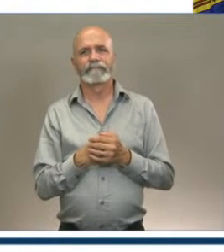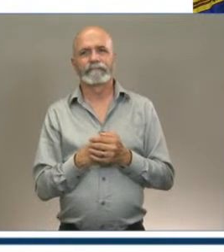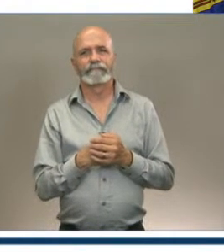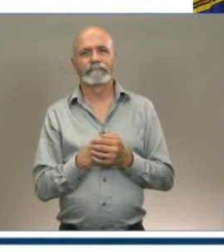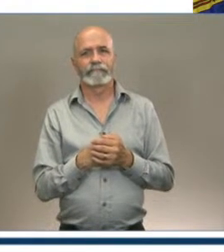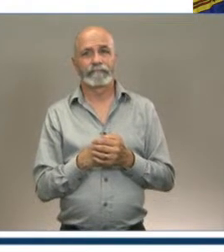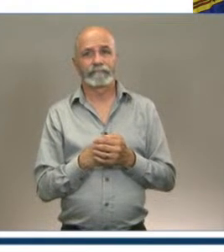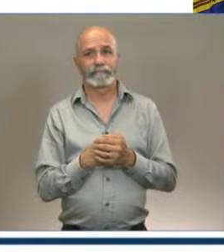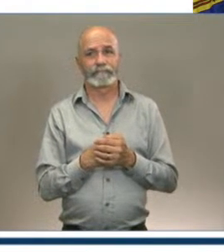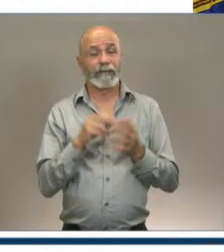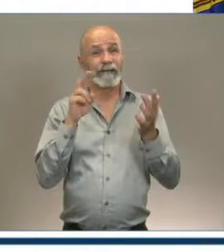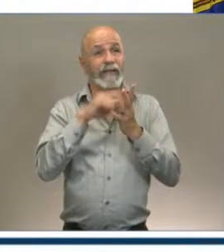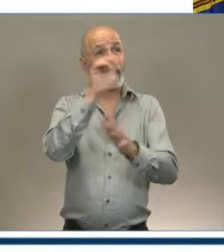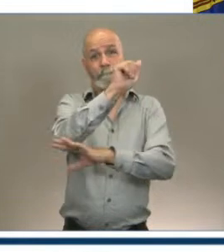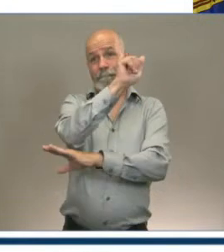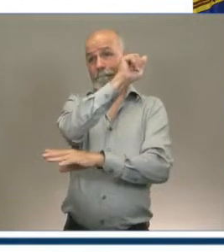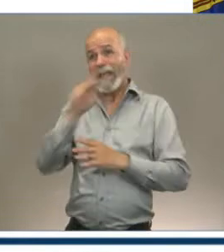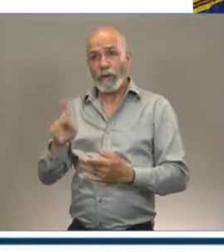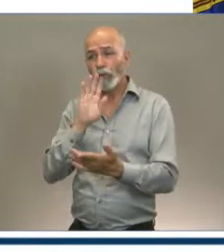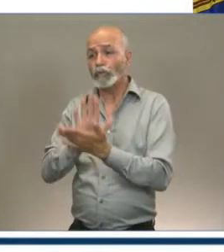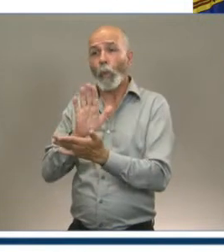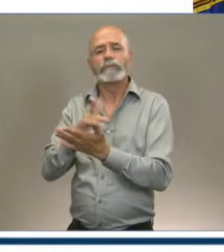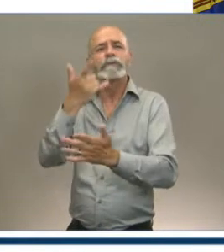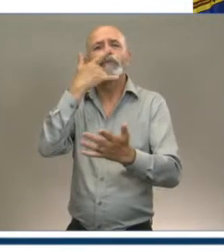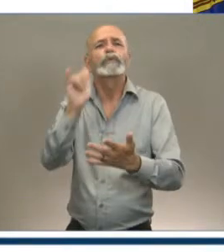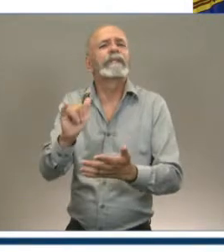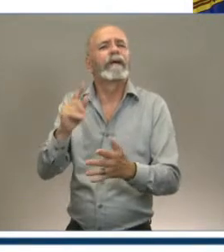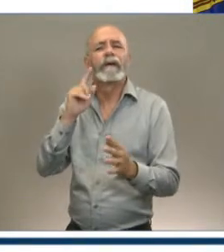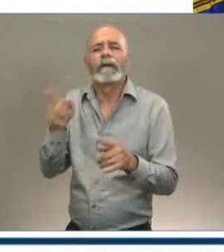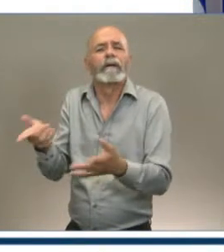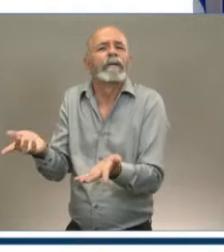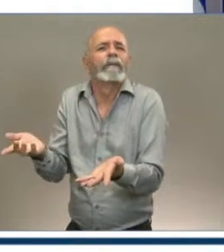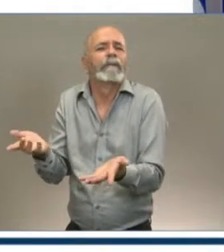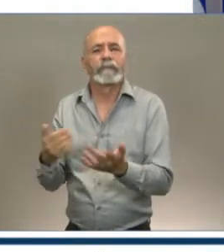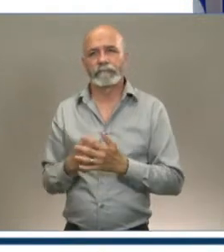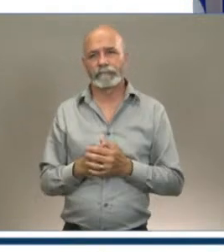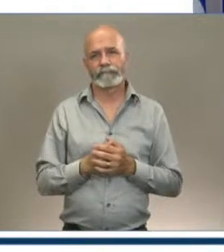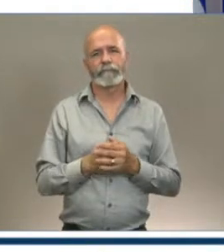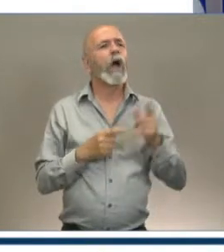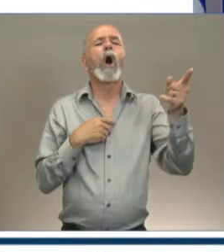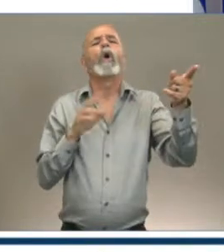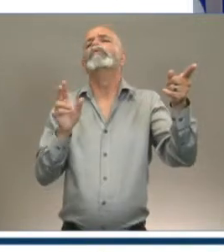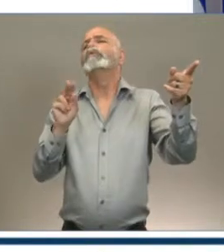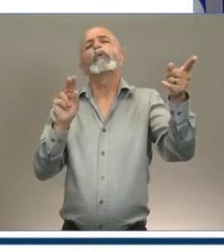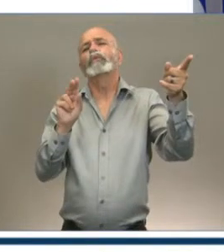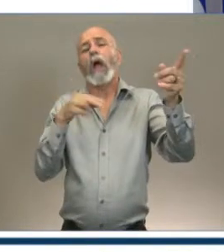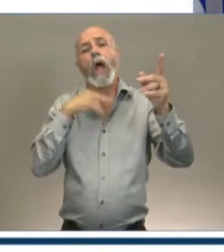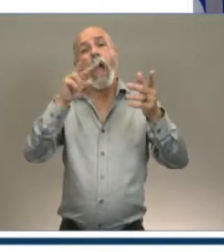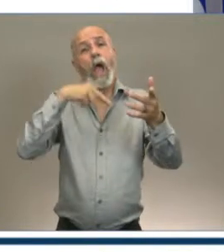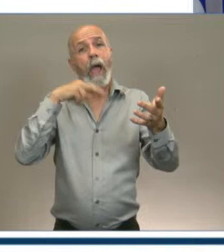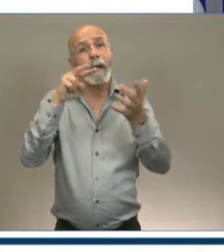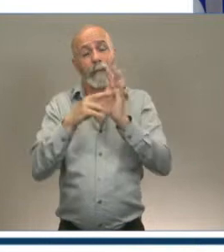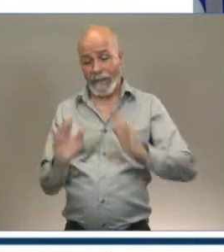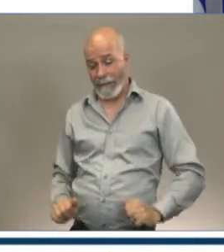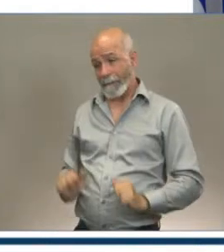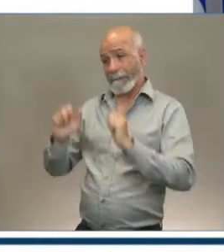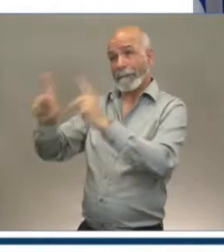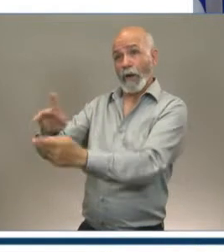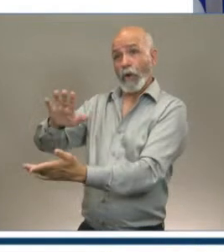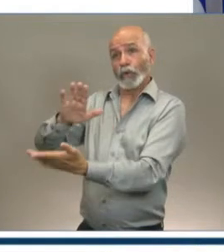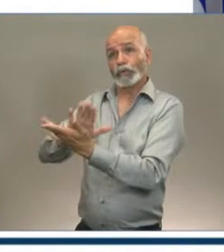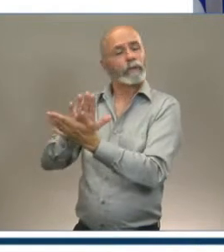school. What is the plan for those people? Yeah, no, it wouldn't be bringing people physically back into school. It's just recognizing that